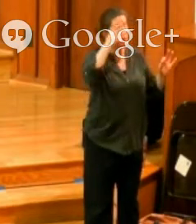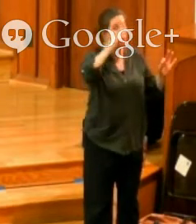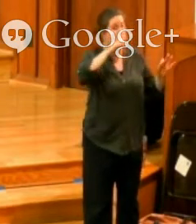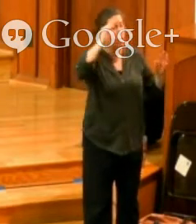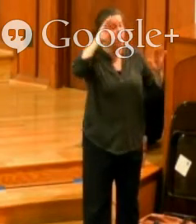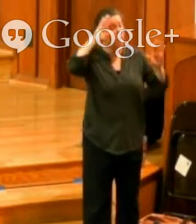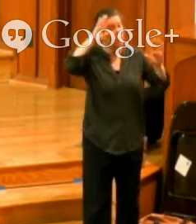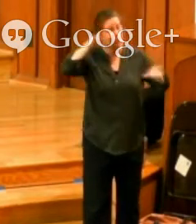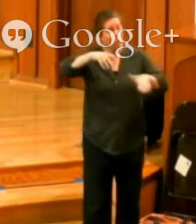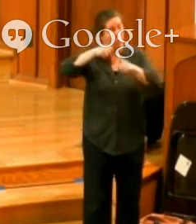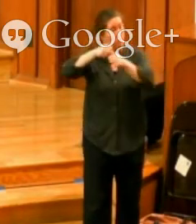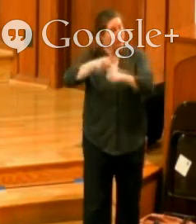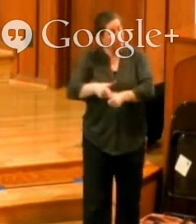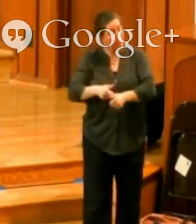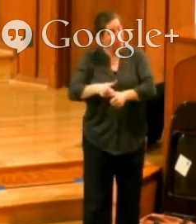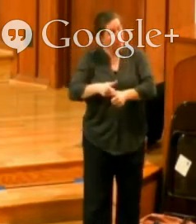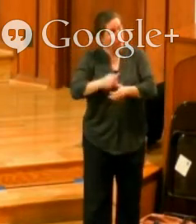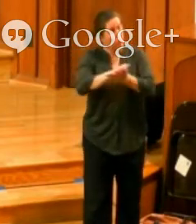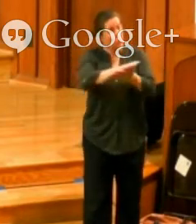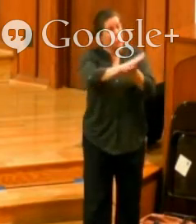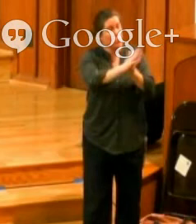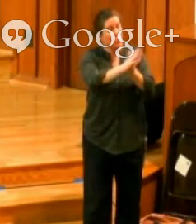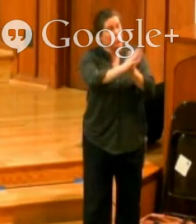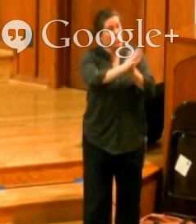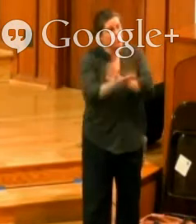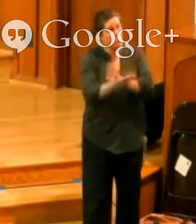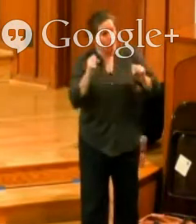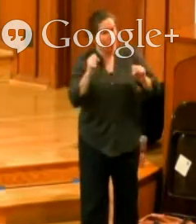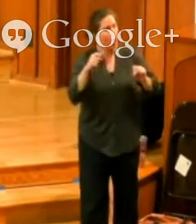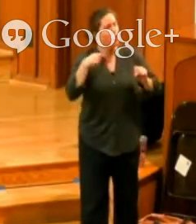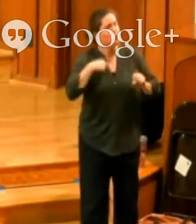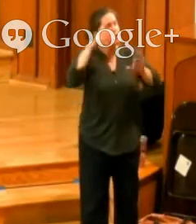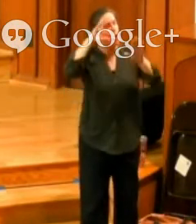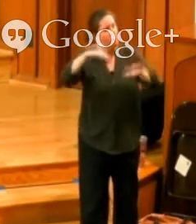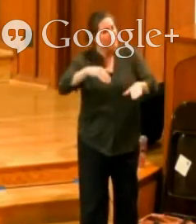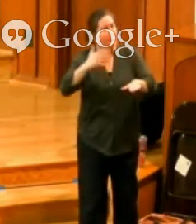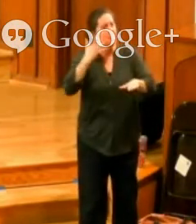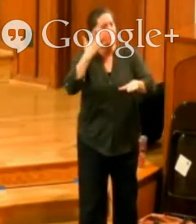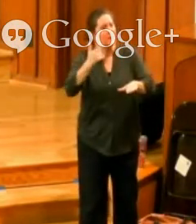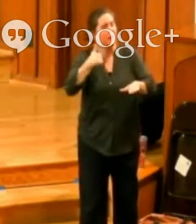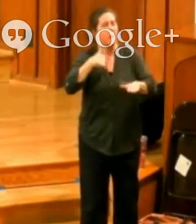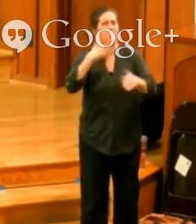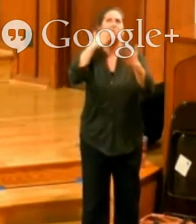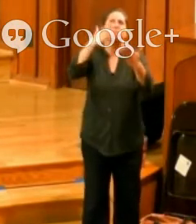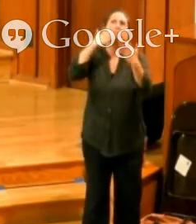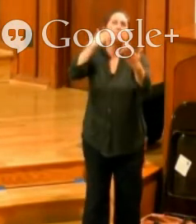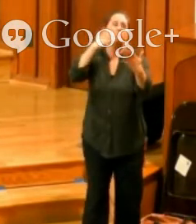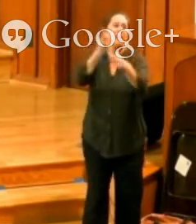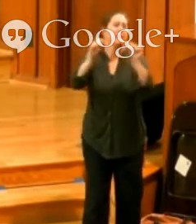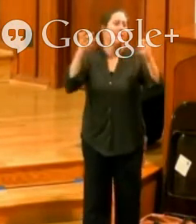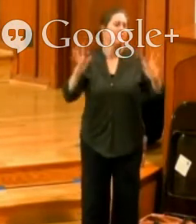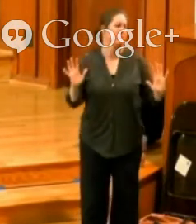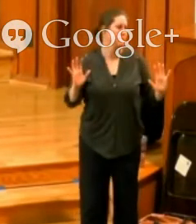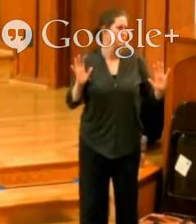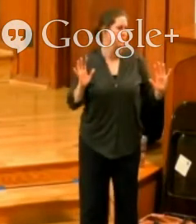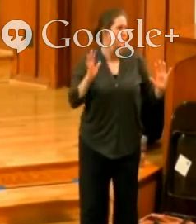because in order to be saved, but because we are saved. That's why the law of God is important. That's why we keep it. Look what 1 John